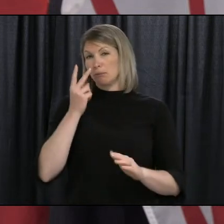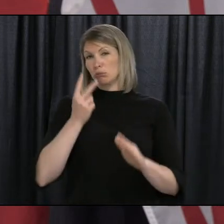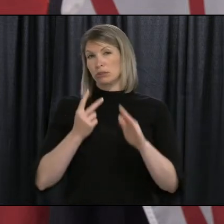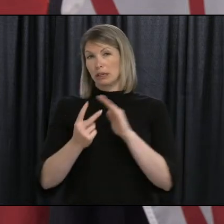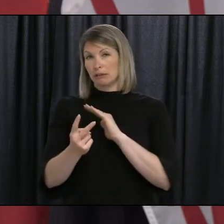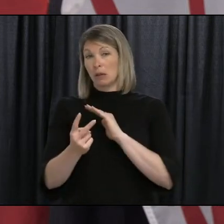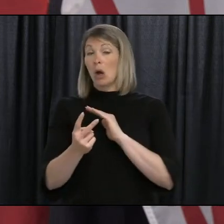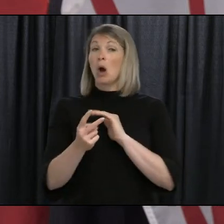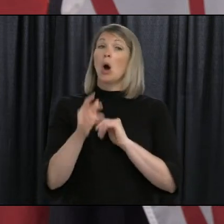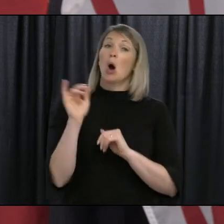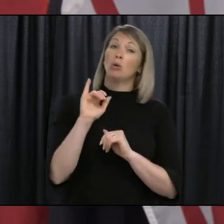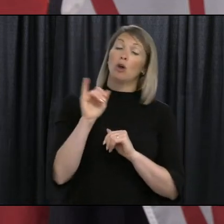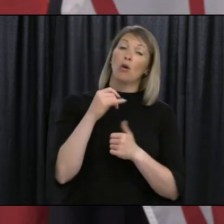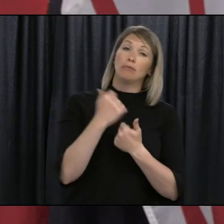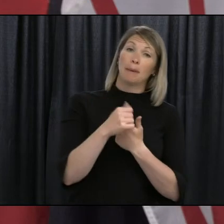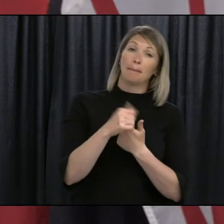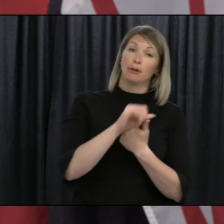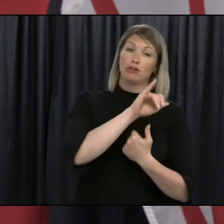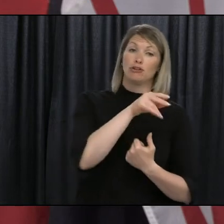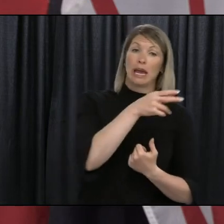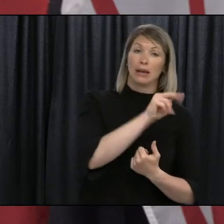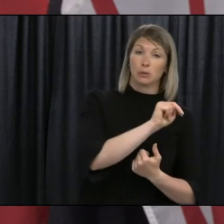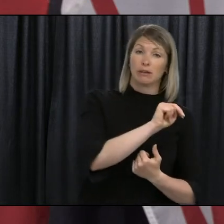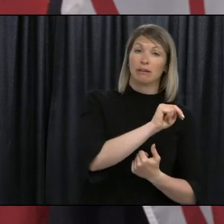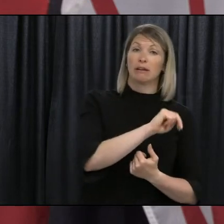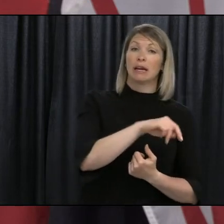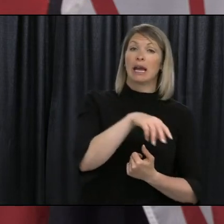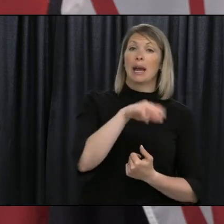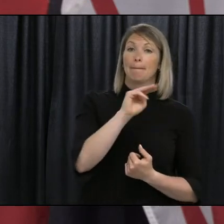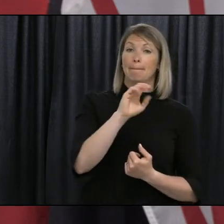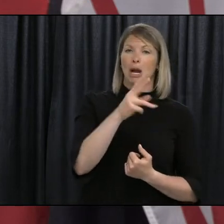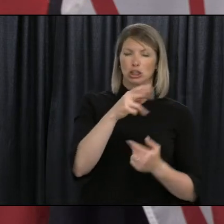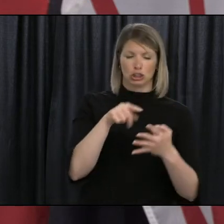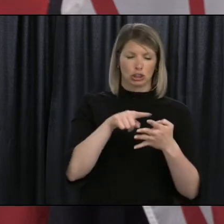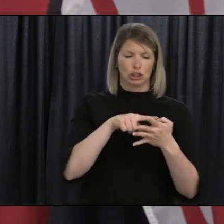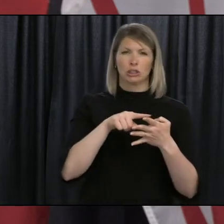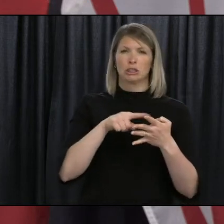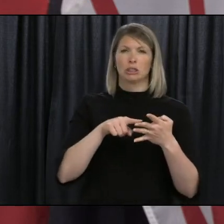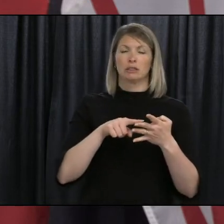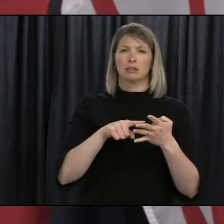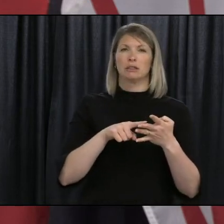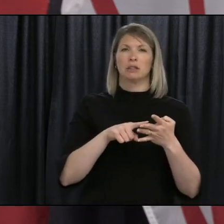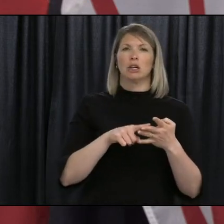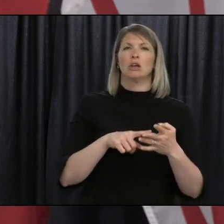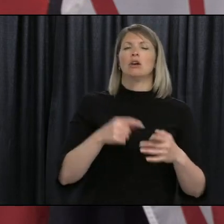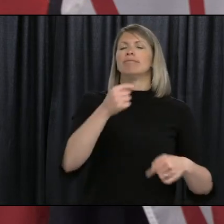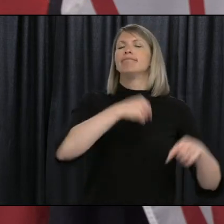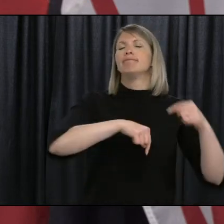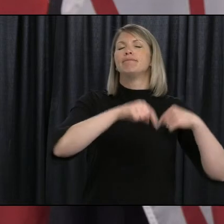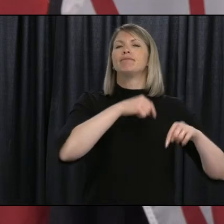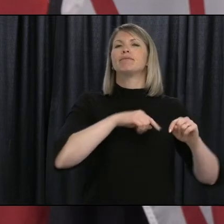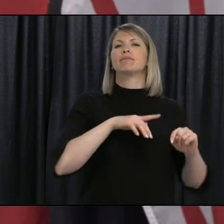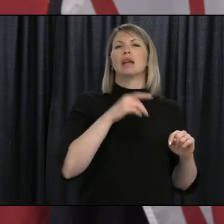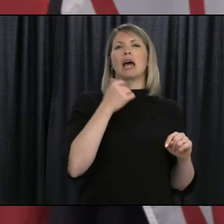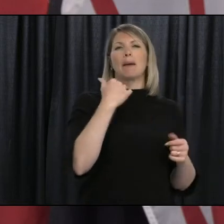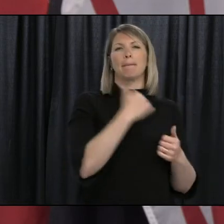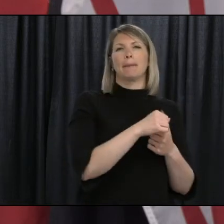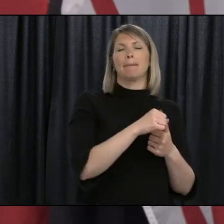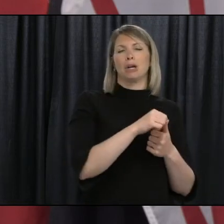the January snow event? Well, oil was down $181 million from